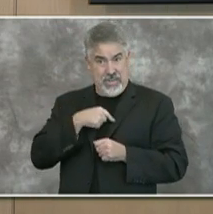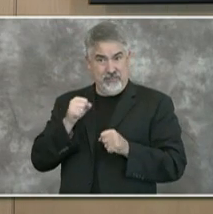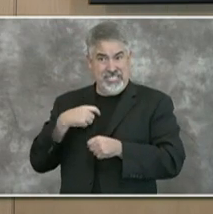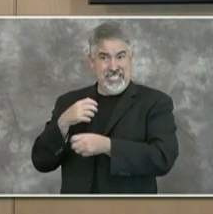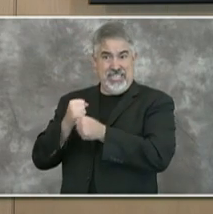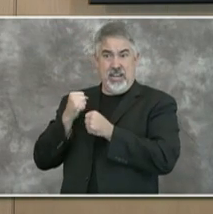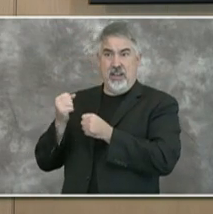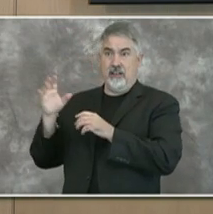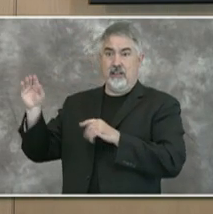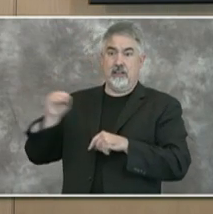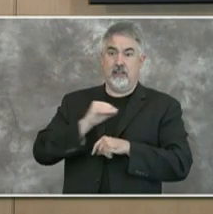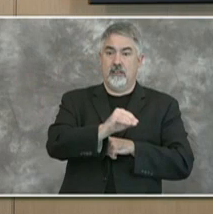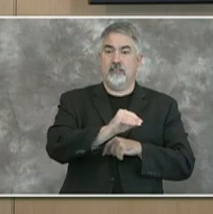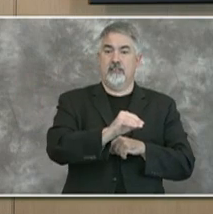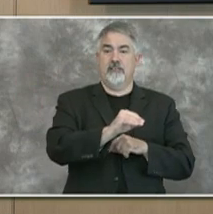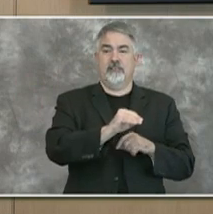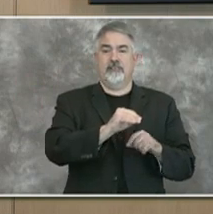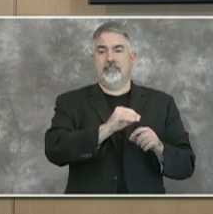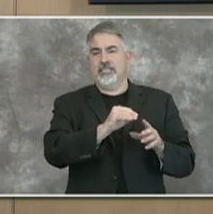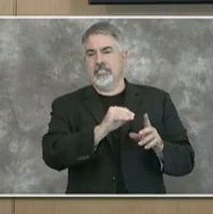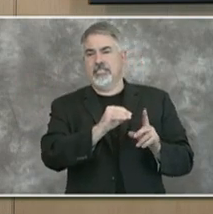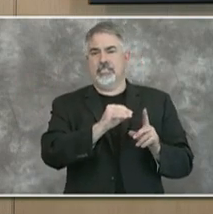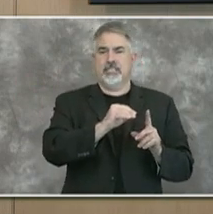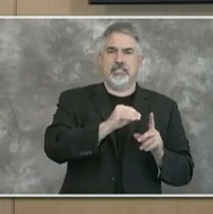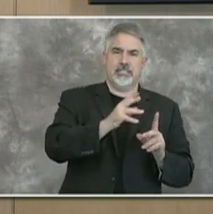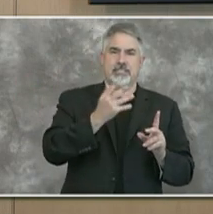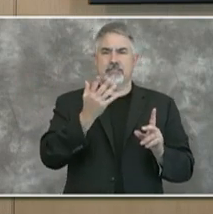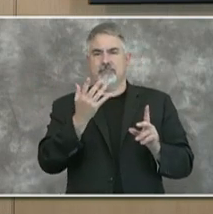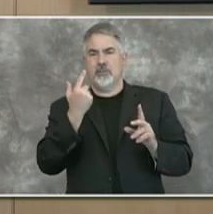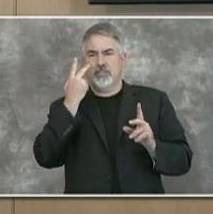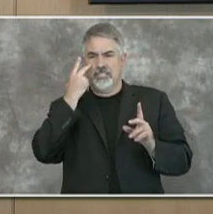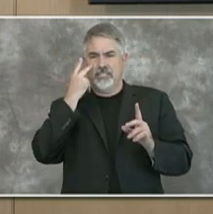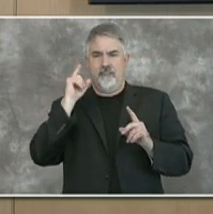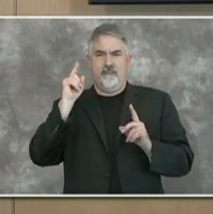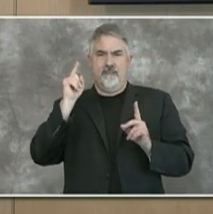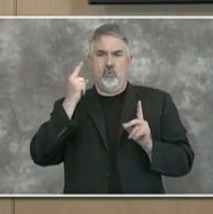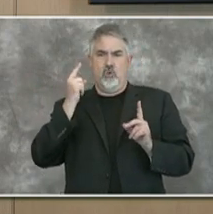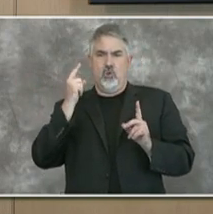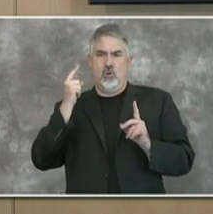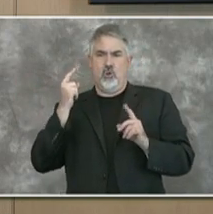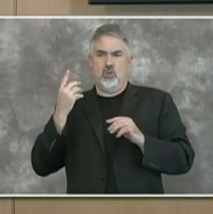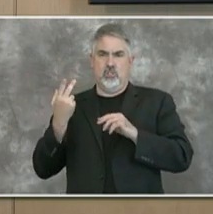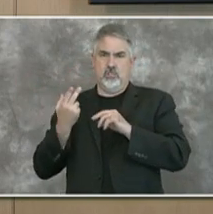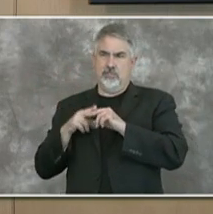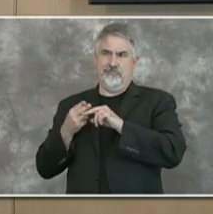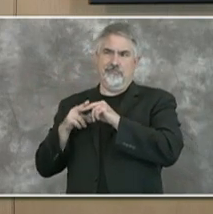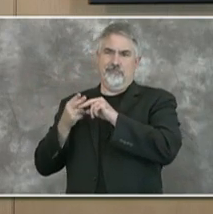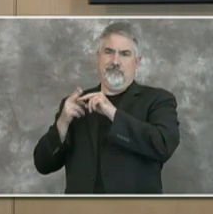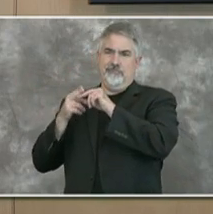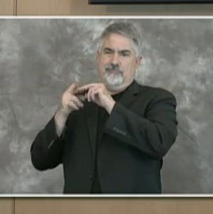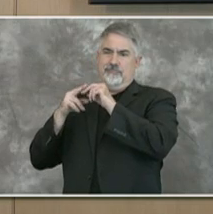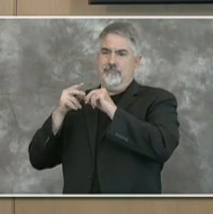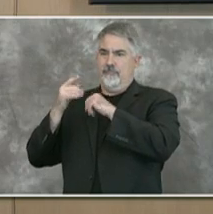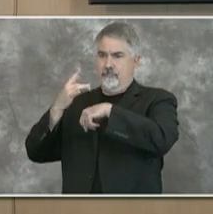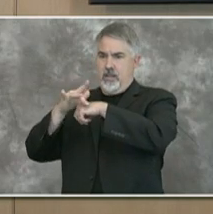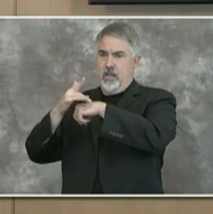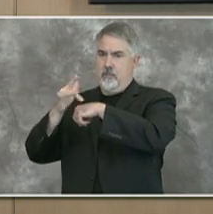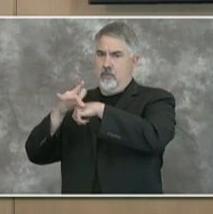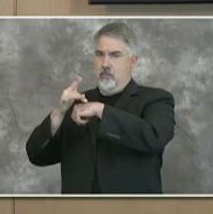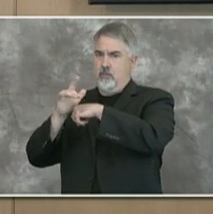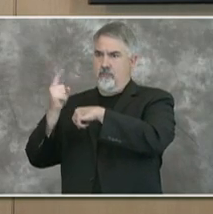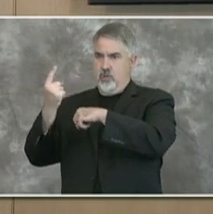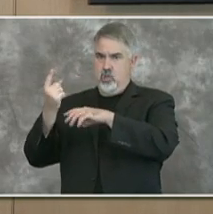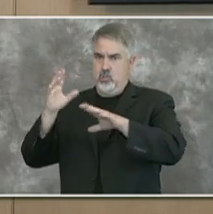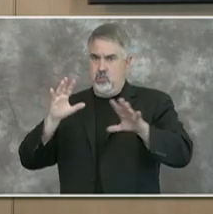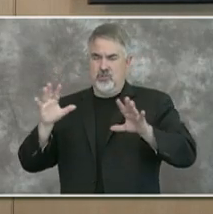But really the bulk of where we're going to see the majority of our opportunity is going to be increasing availability of existing hospital beds. And that's things like we're doing.